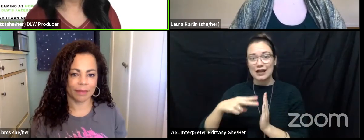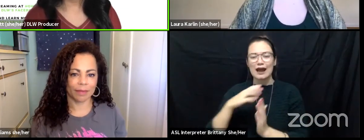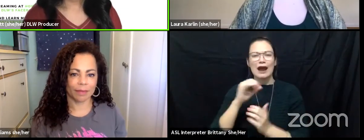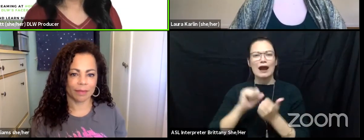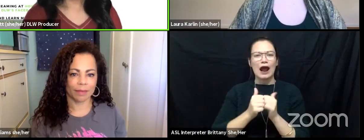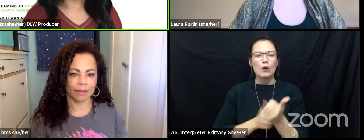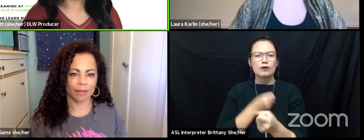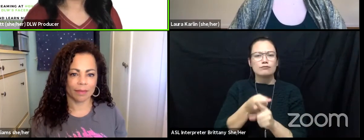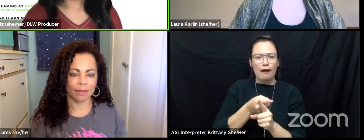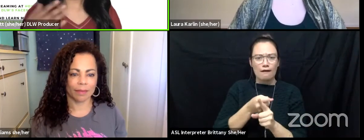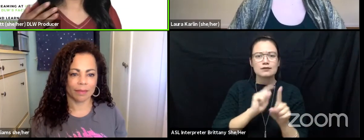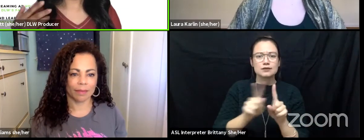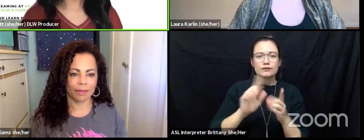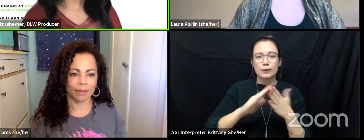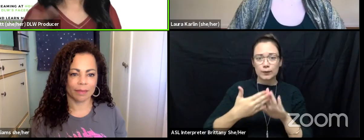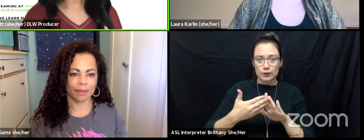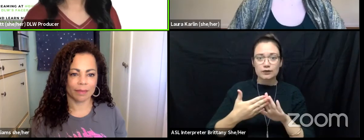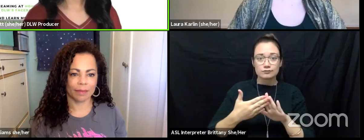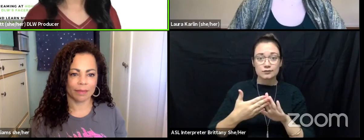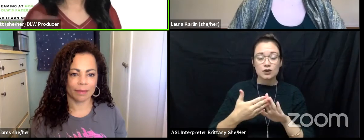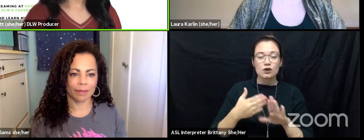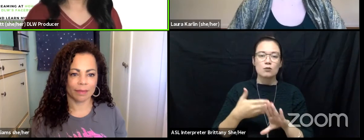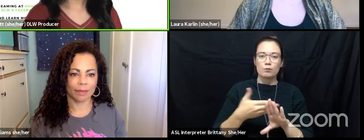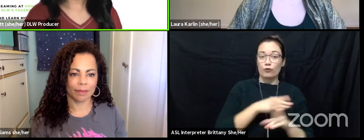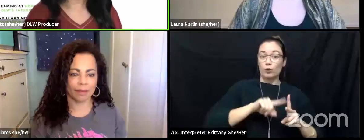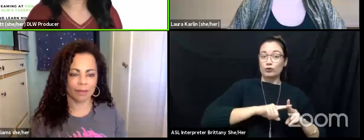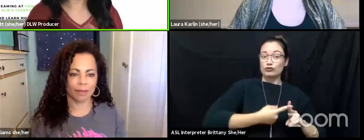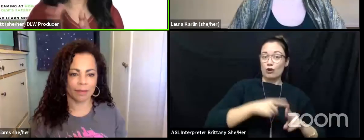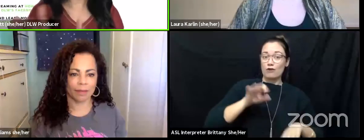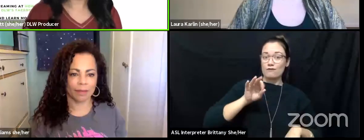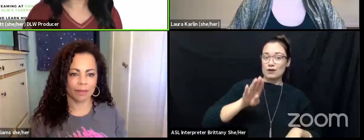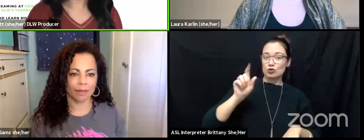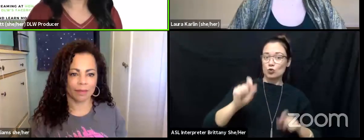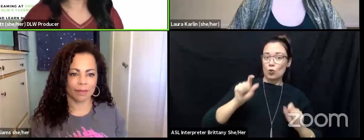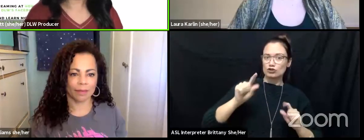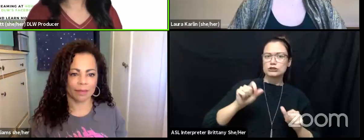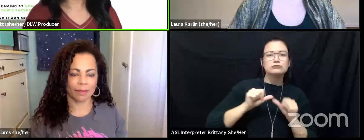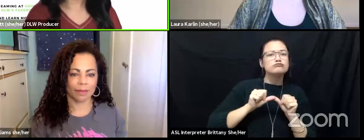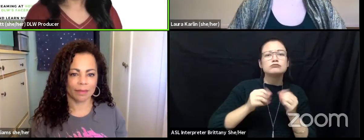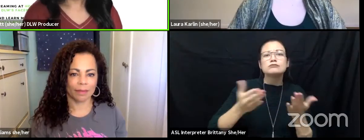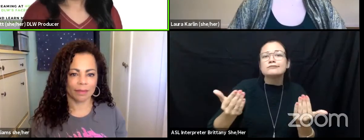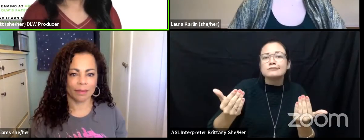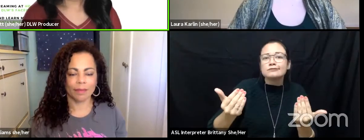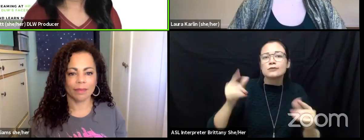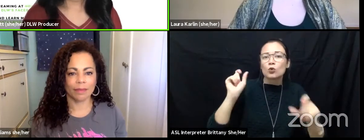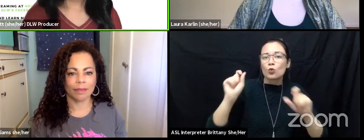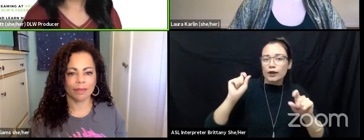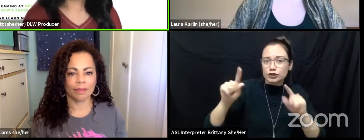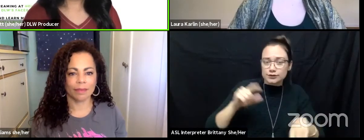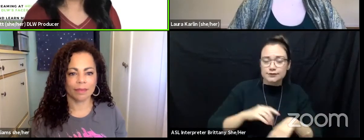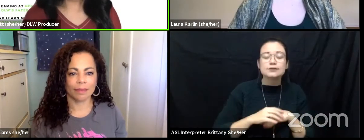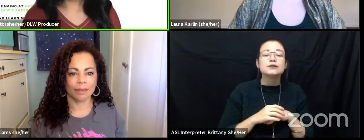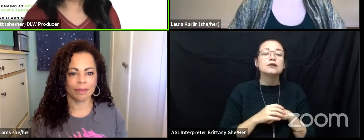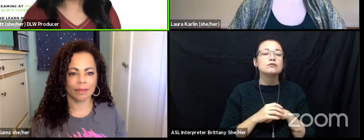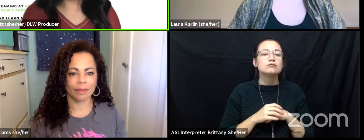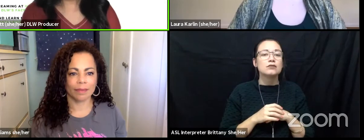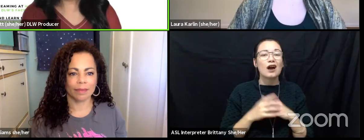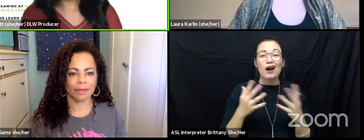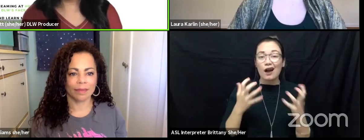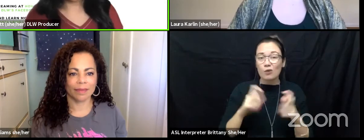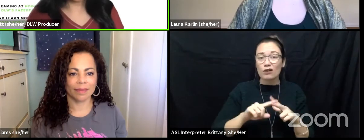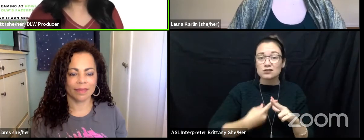communities. So before we shift into questions from the Facebook chat, which please put your questions there, I just want to launch